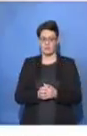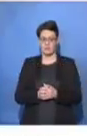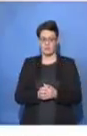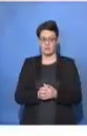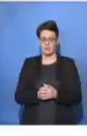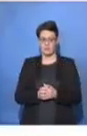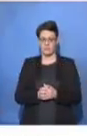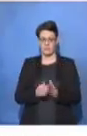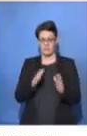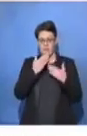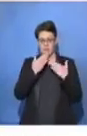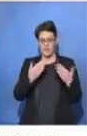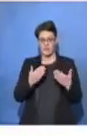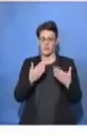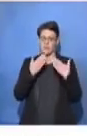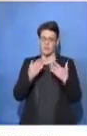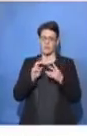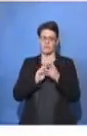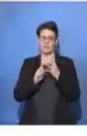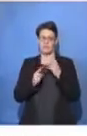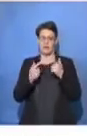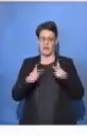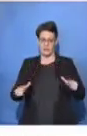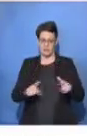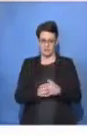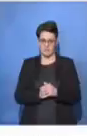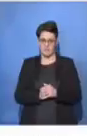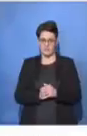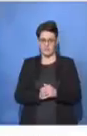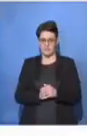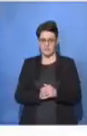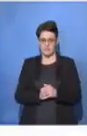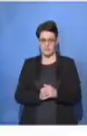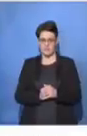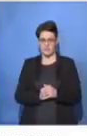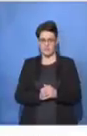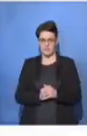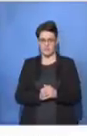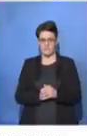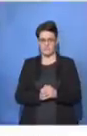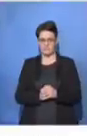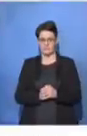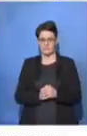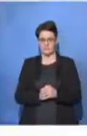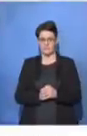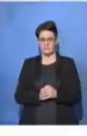obrigado. Merci beaucoup. Asante sana. Shukran.